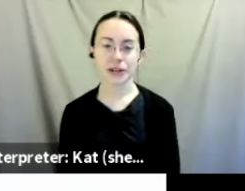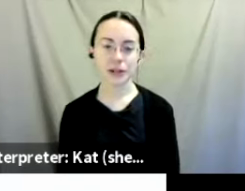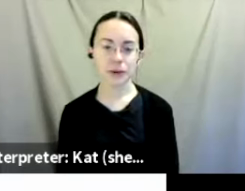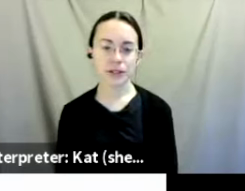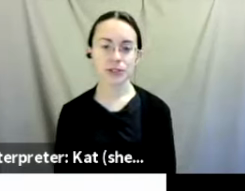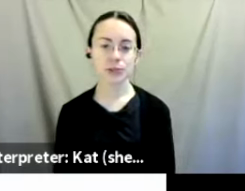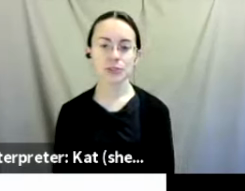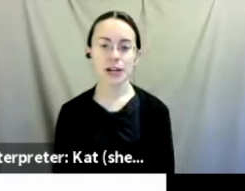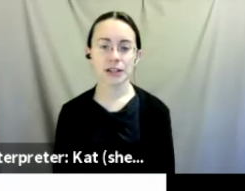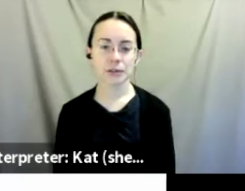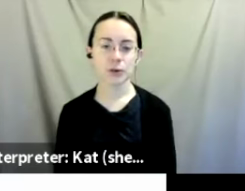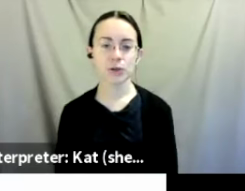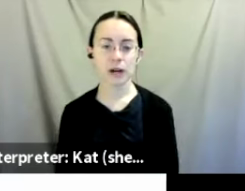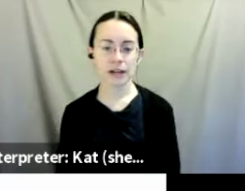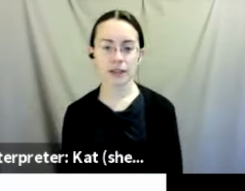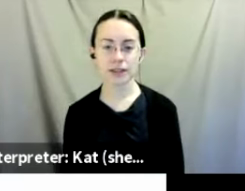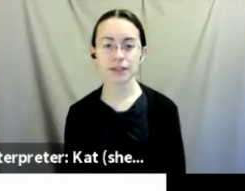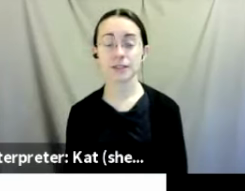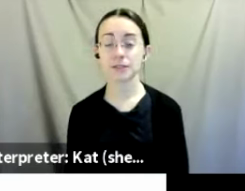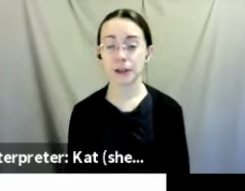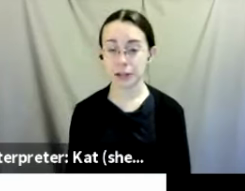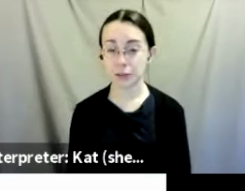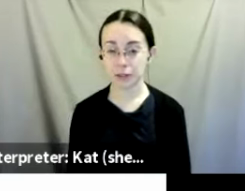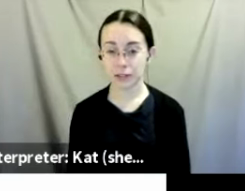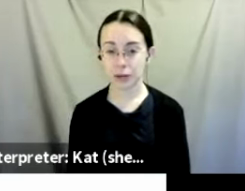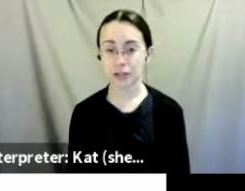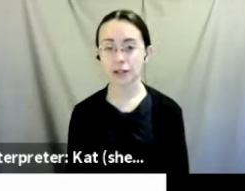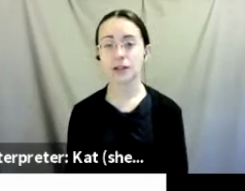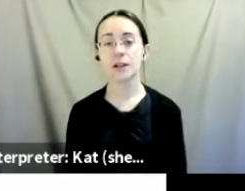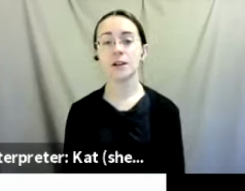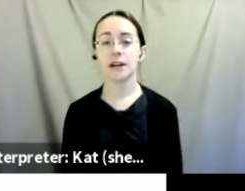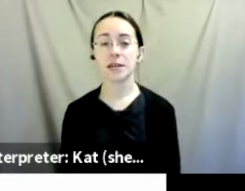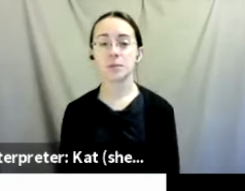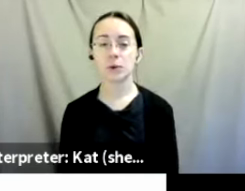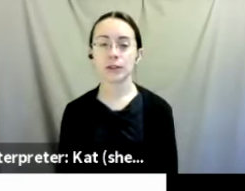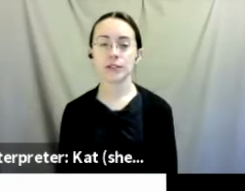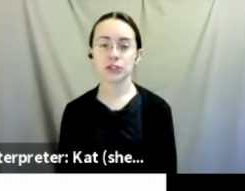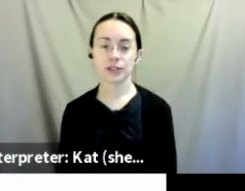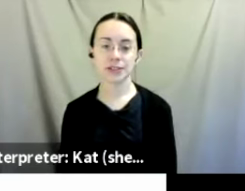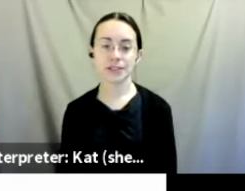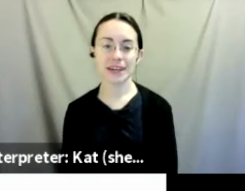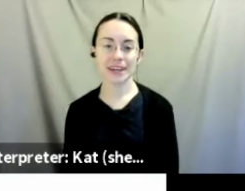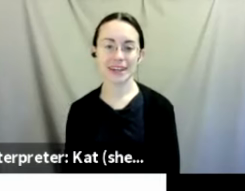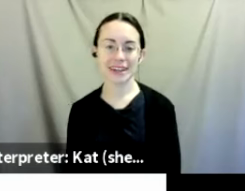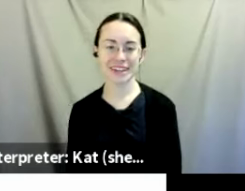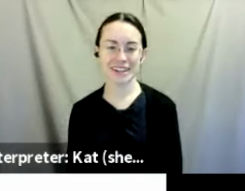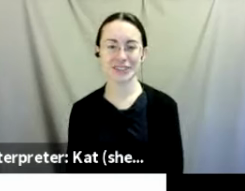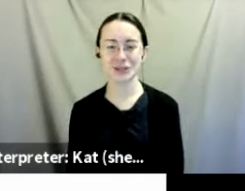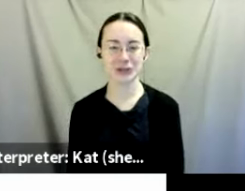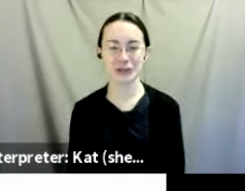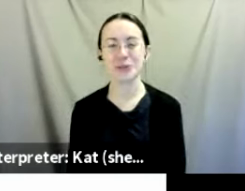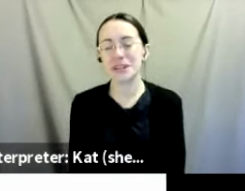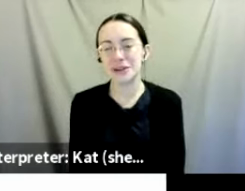Okay, so now I want to dial in more on why I think that this is a very important topic and more than just